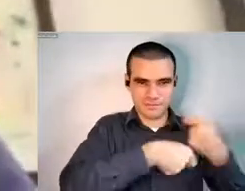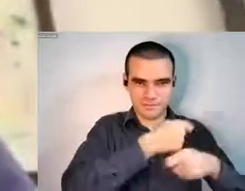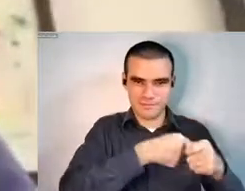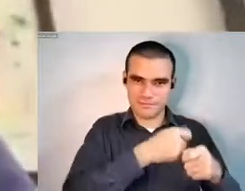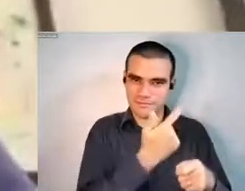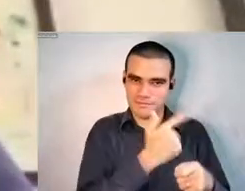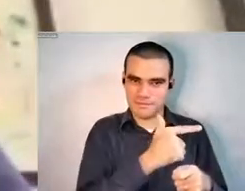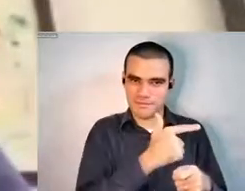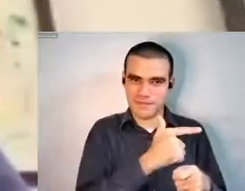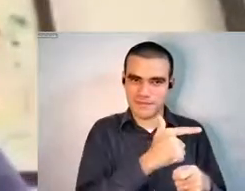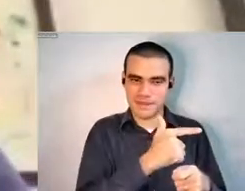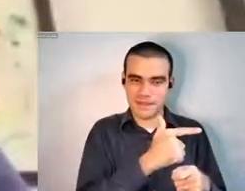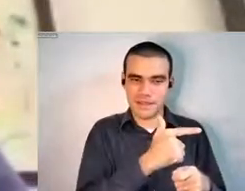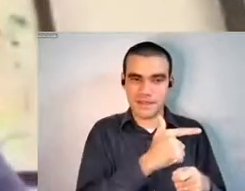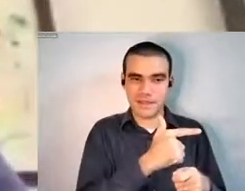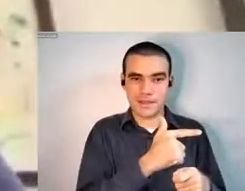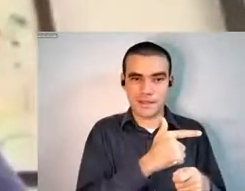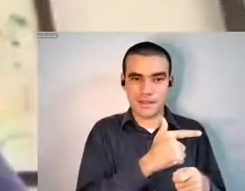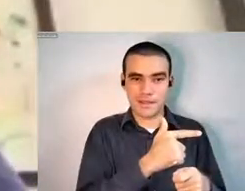profit. And